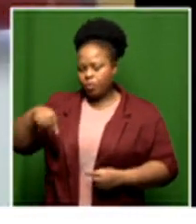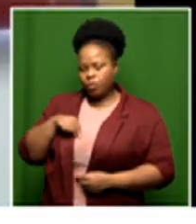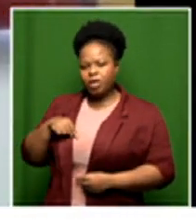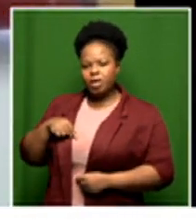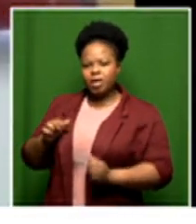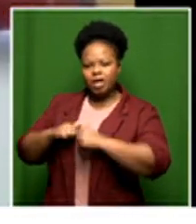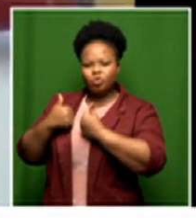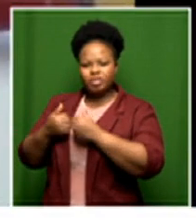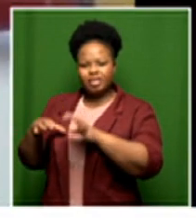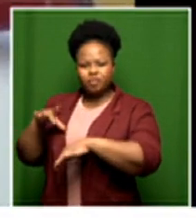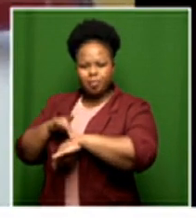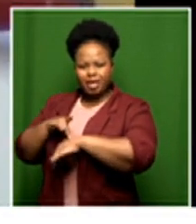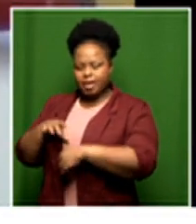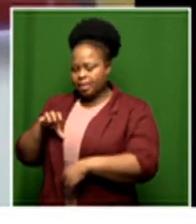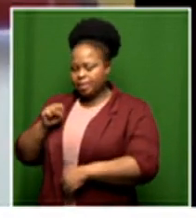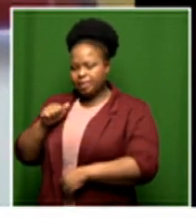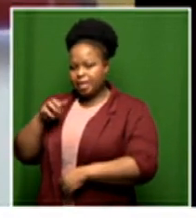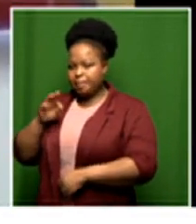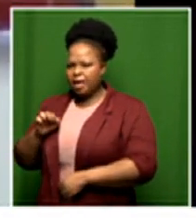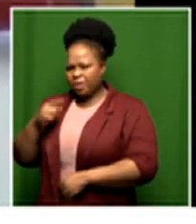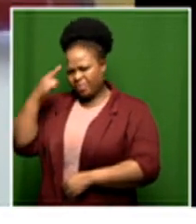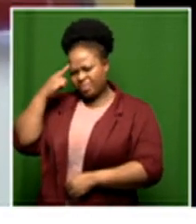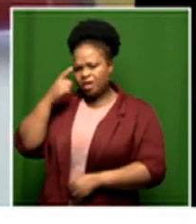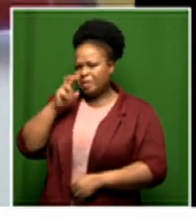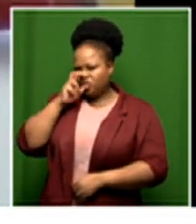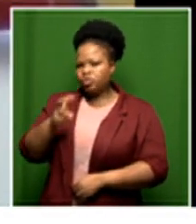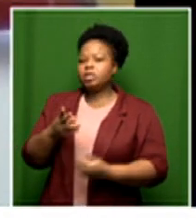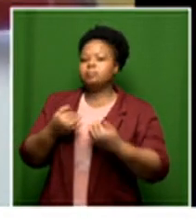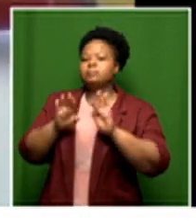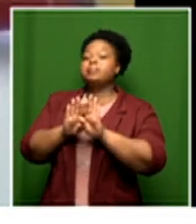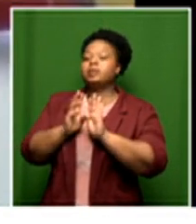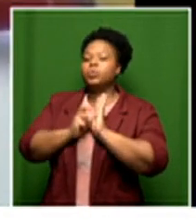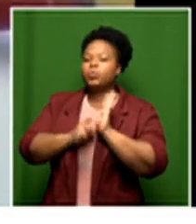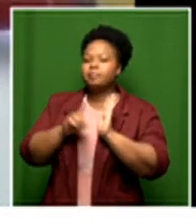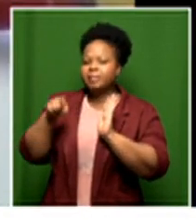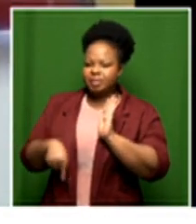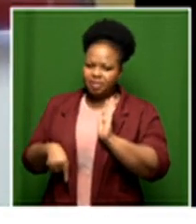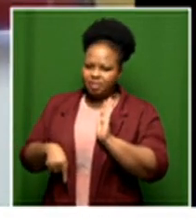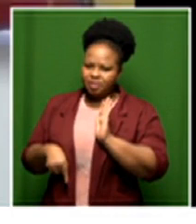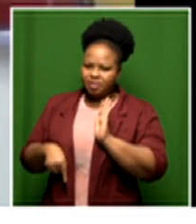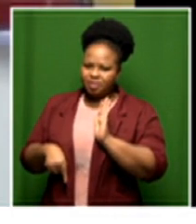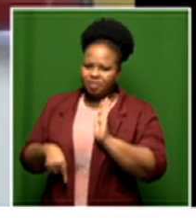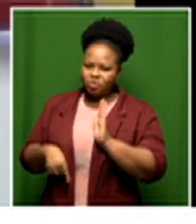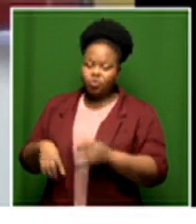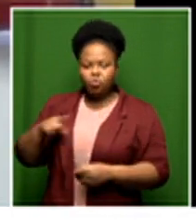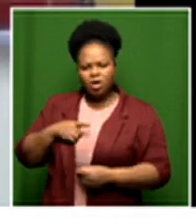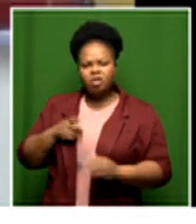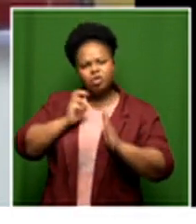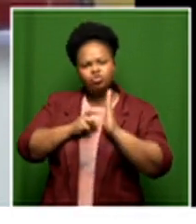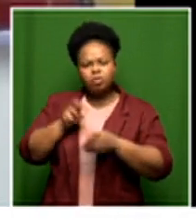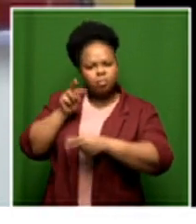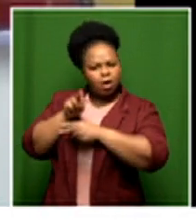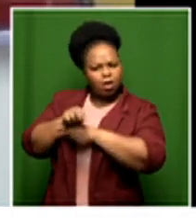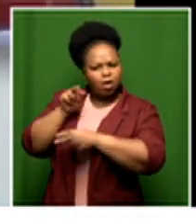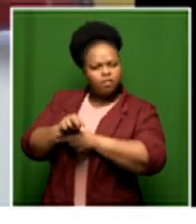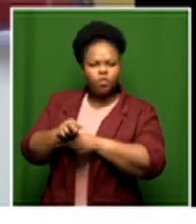more prudent is to have very, very strict regulations, or not so much regulation, the regulation is out there, but